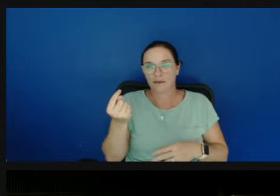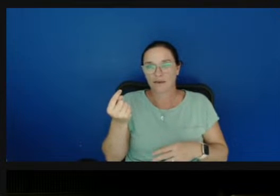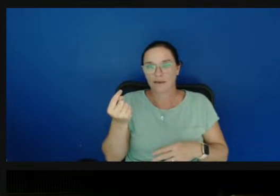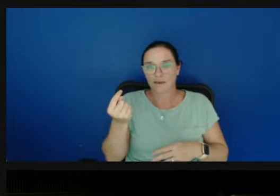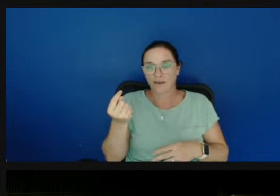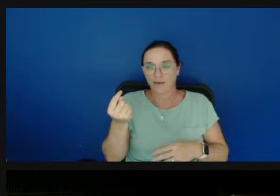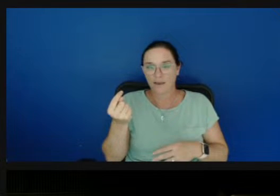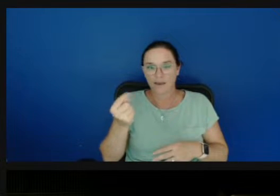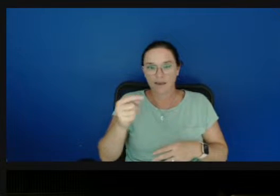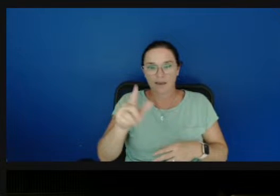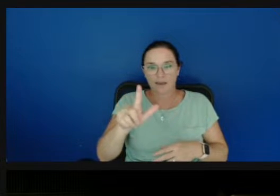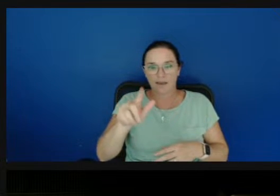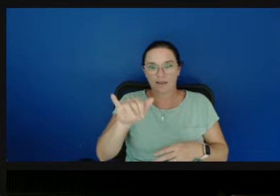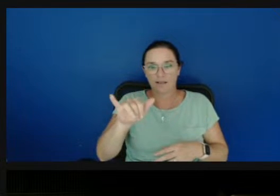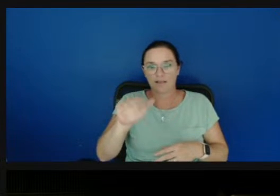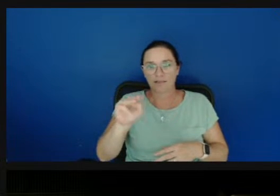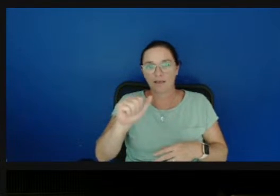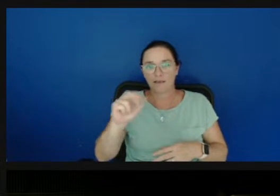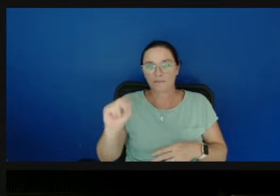admission for non-members.